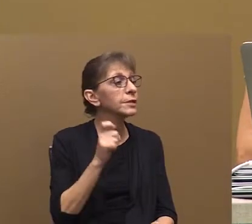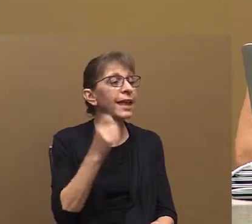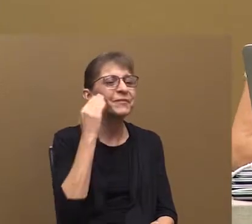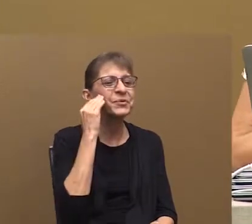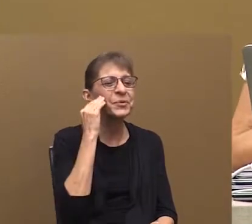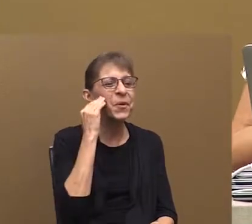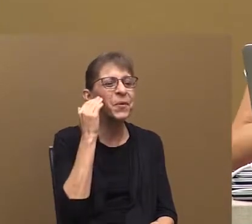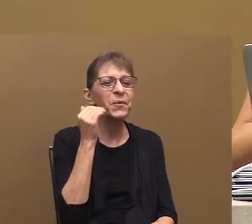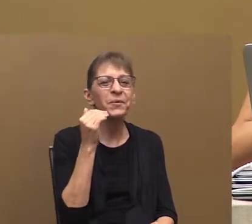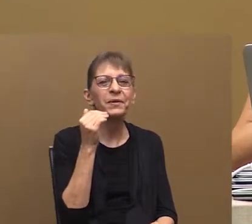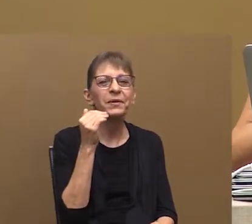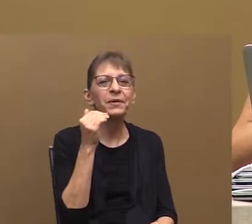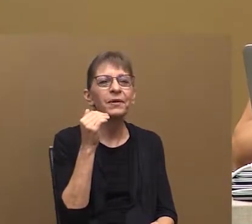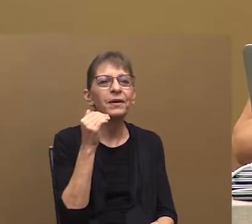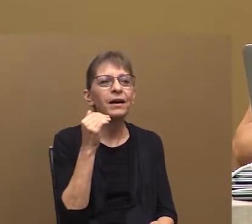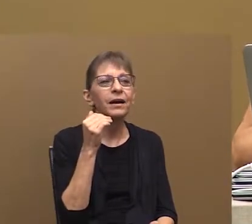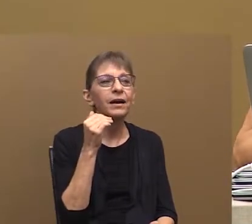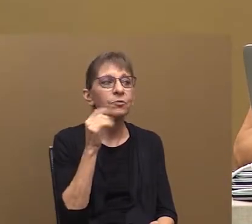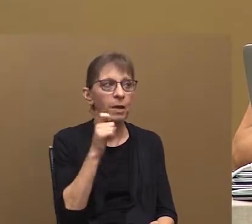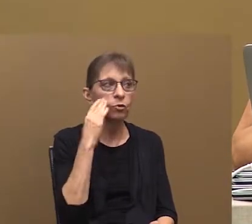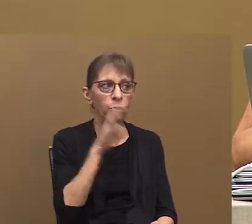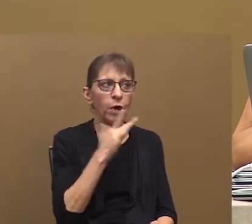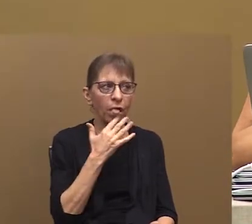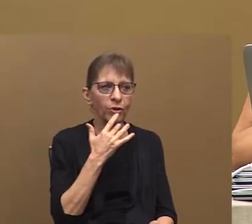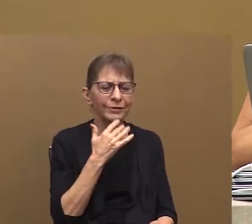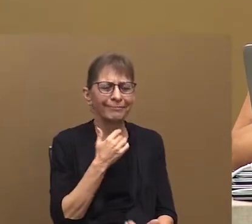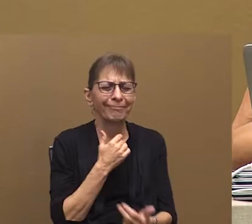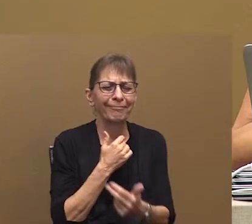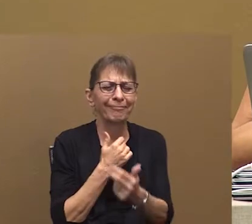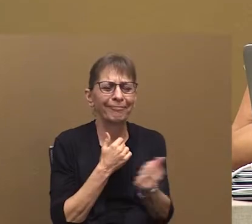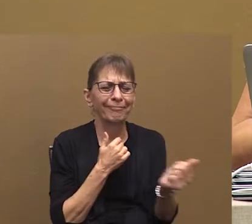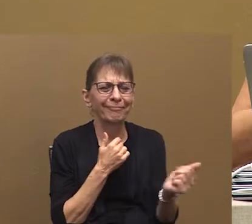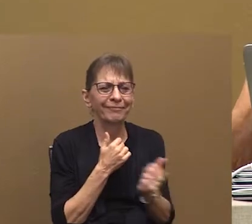know is your colors,